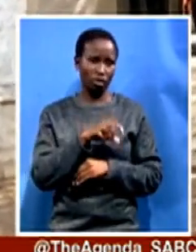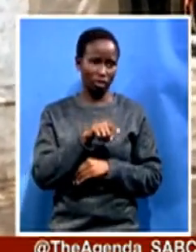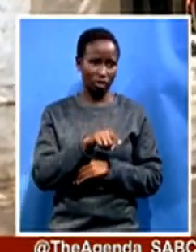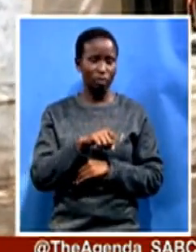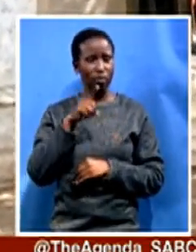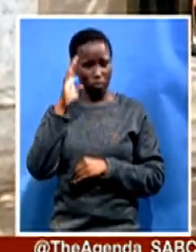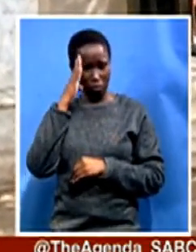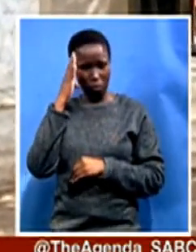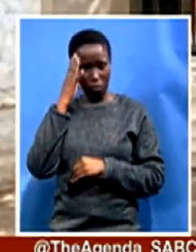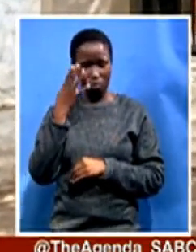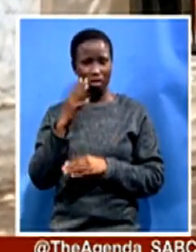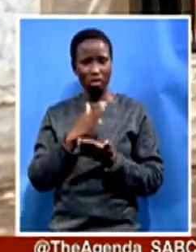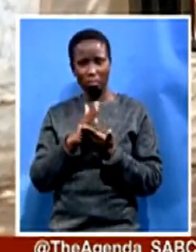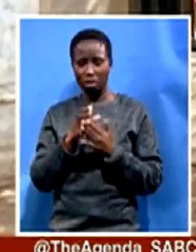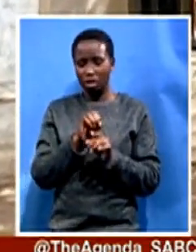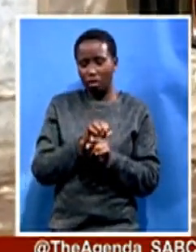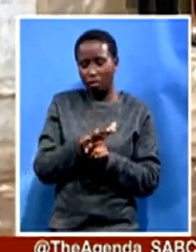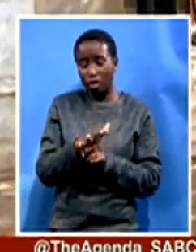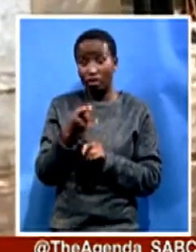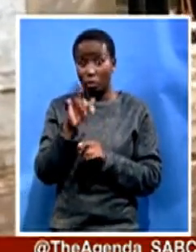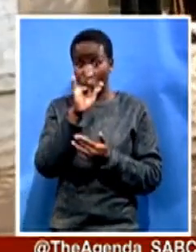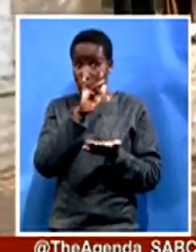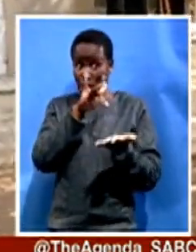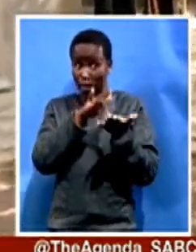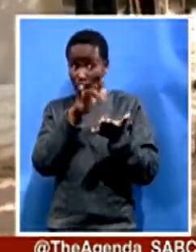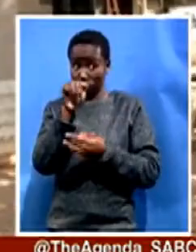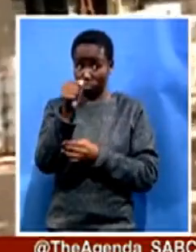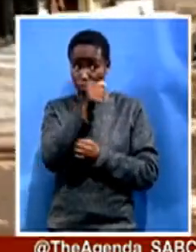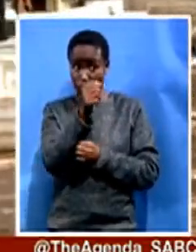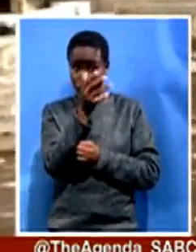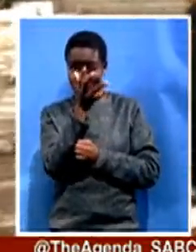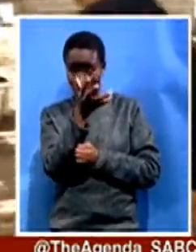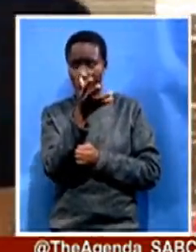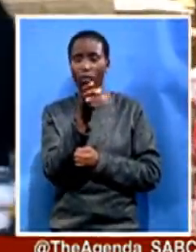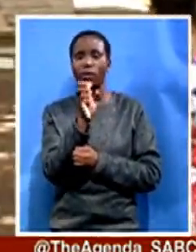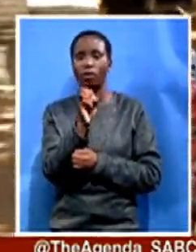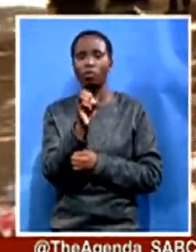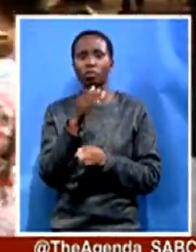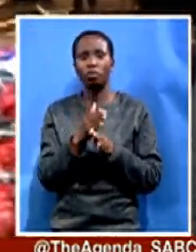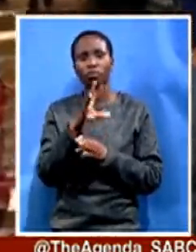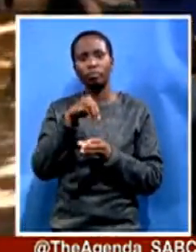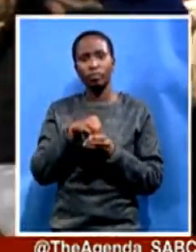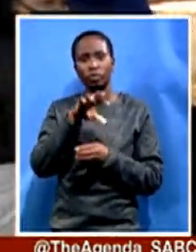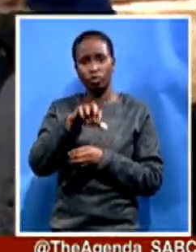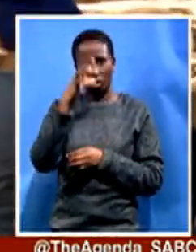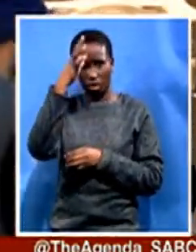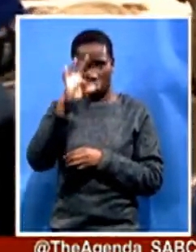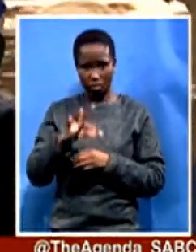position has in terms of the operations of the provincial government. About 60 or so million rand